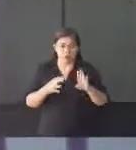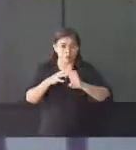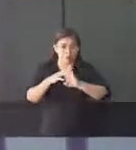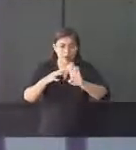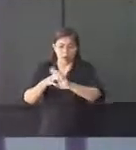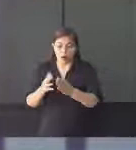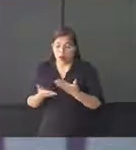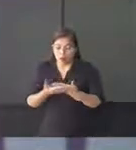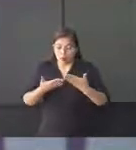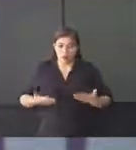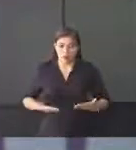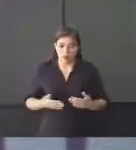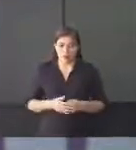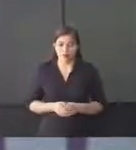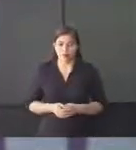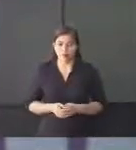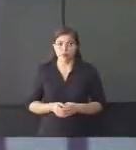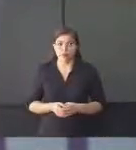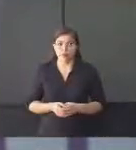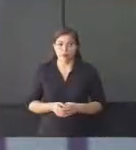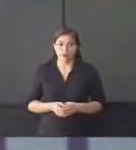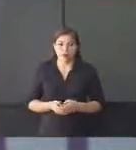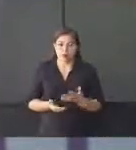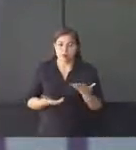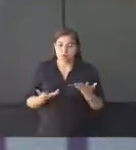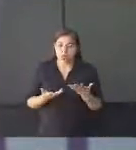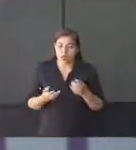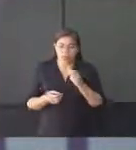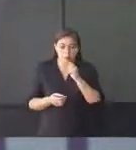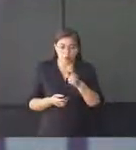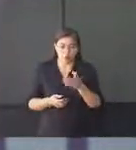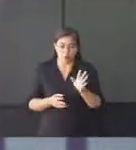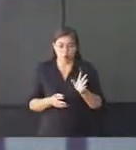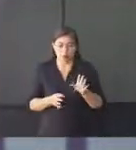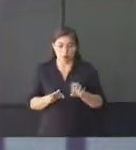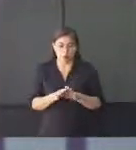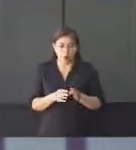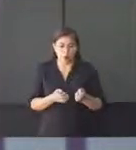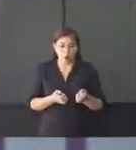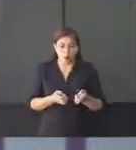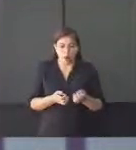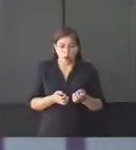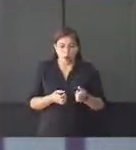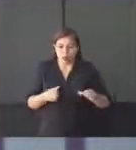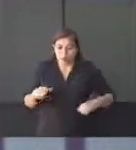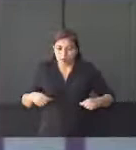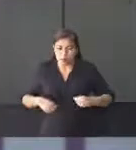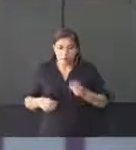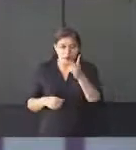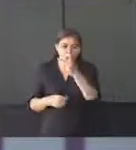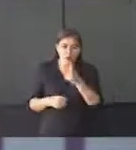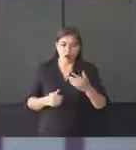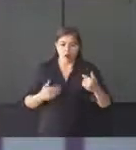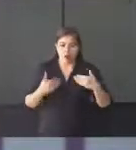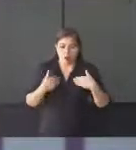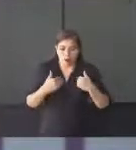of migrations today is to be able to